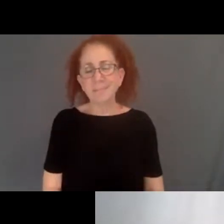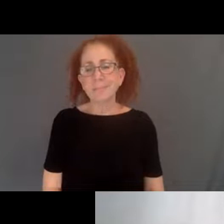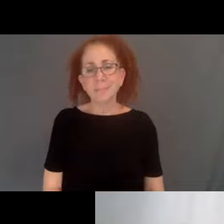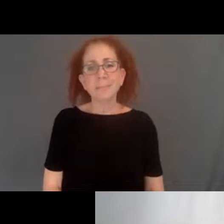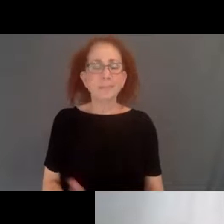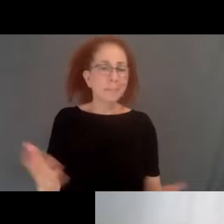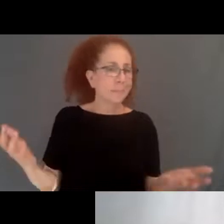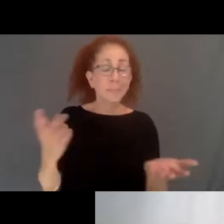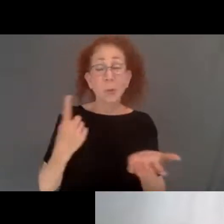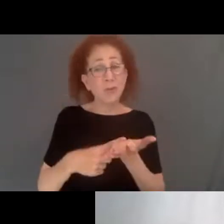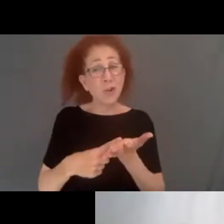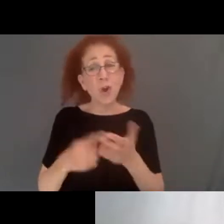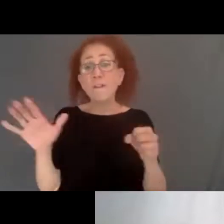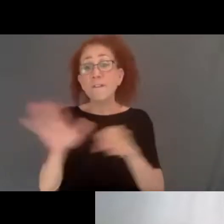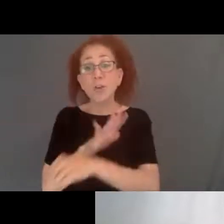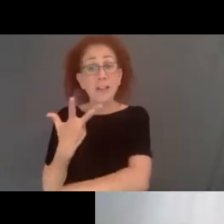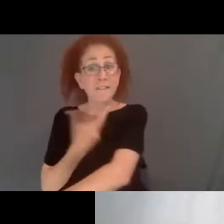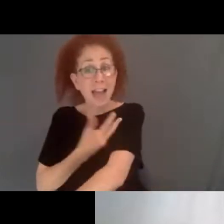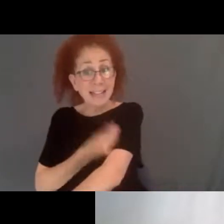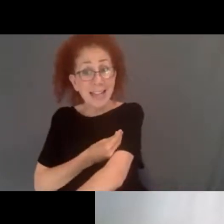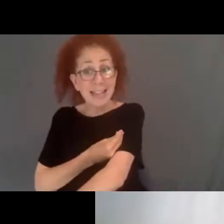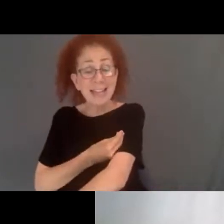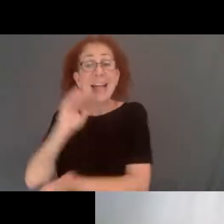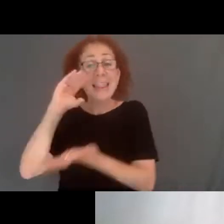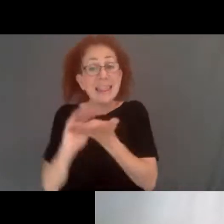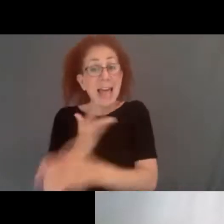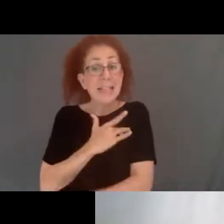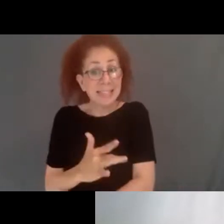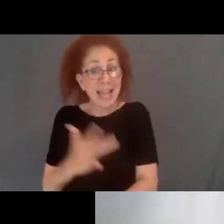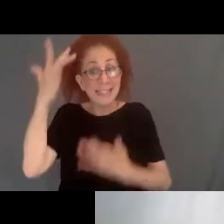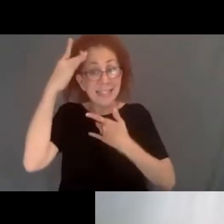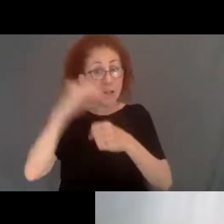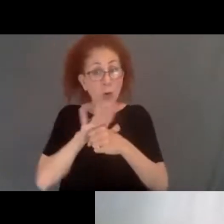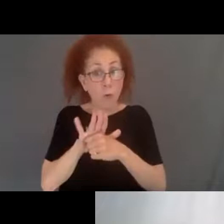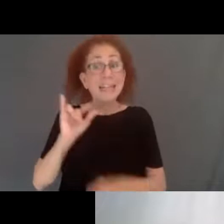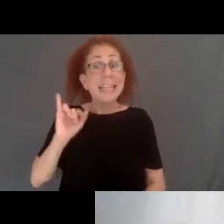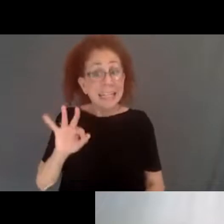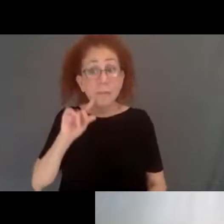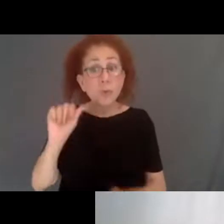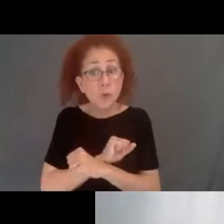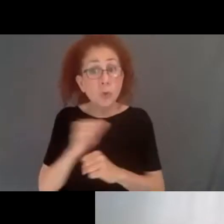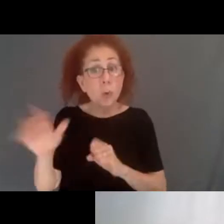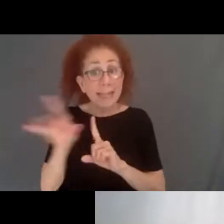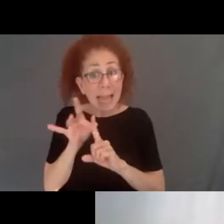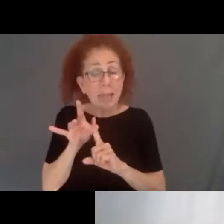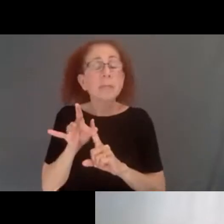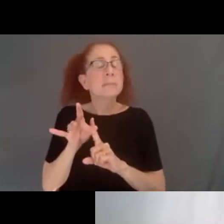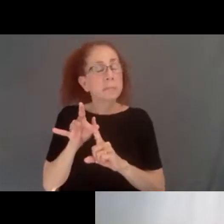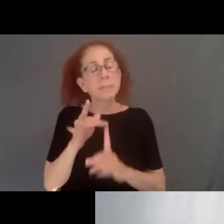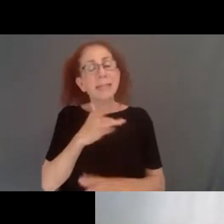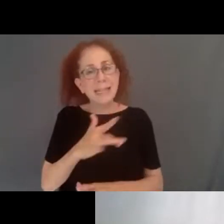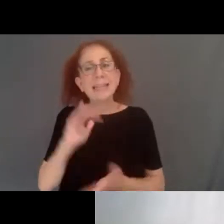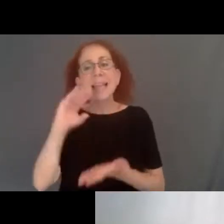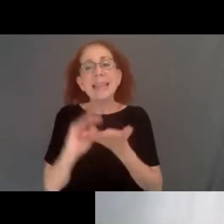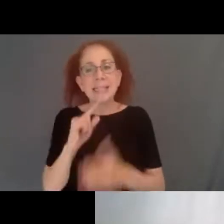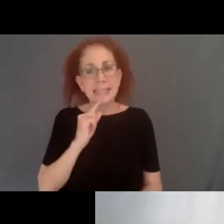about, fully vaccinated people are much, much less likely to get COVID. And if they do get COVID, they're much likely to get